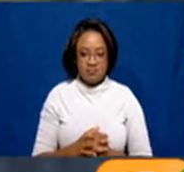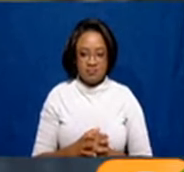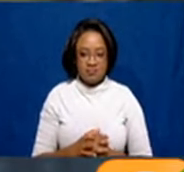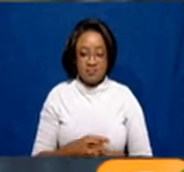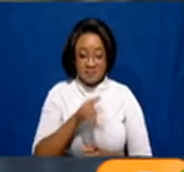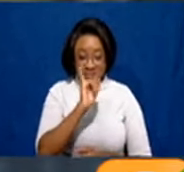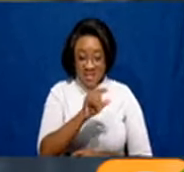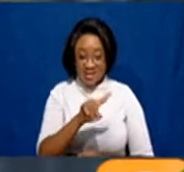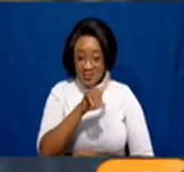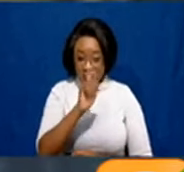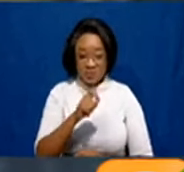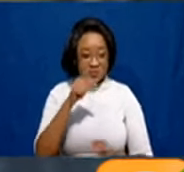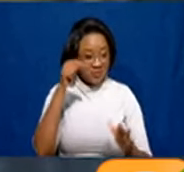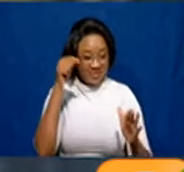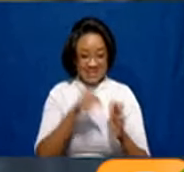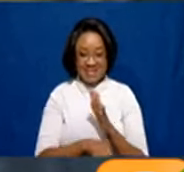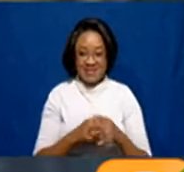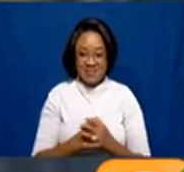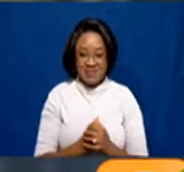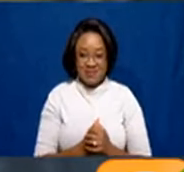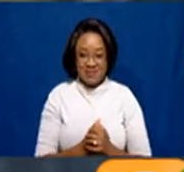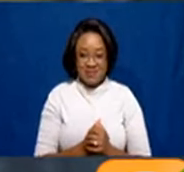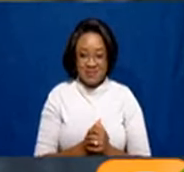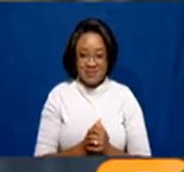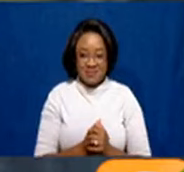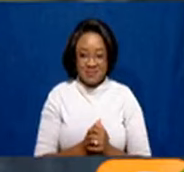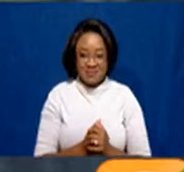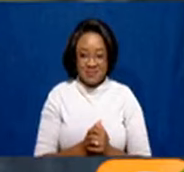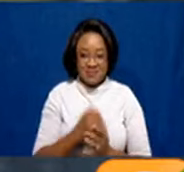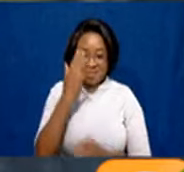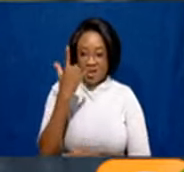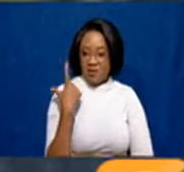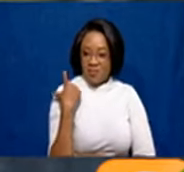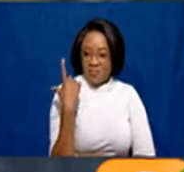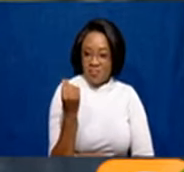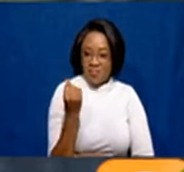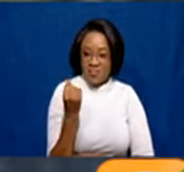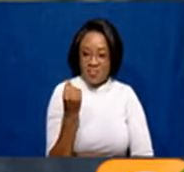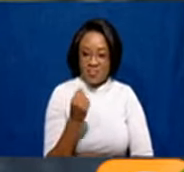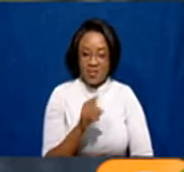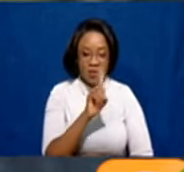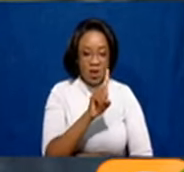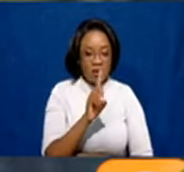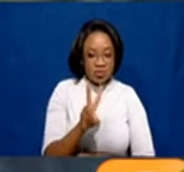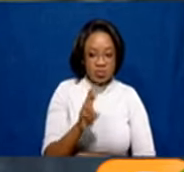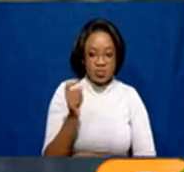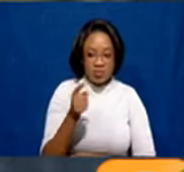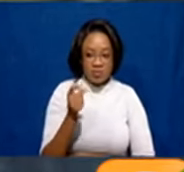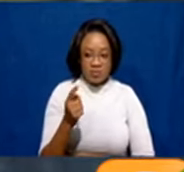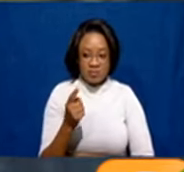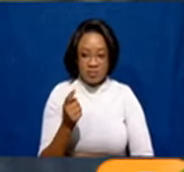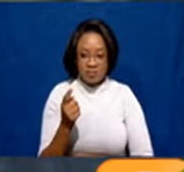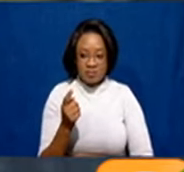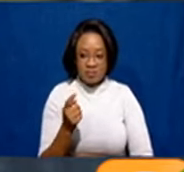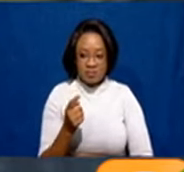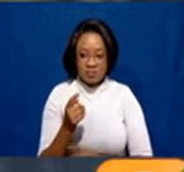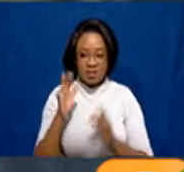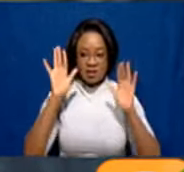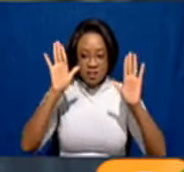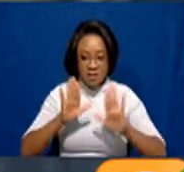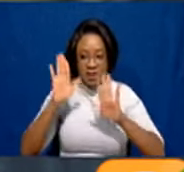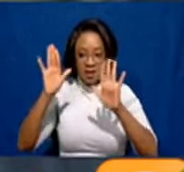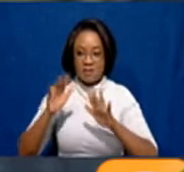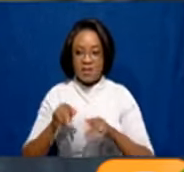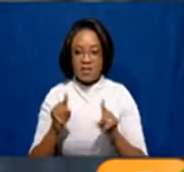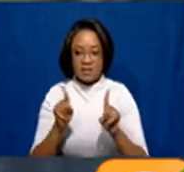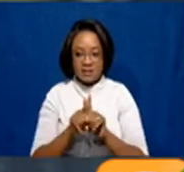deep question. I know we've had a few issues in the past around 1 or 2 months. I know there was the End Femicide campaign, which